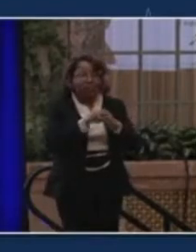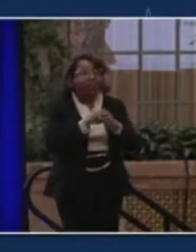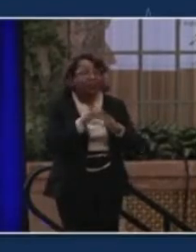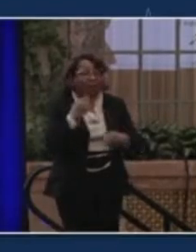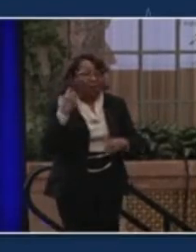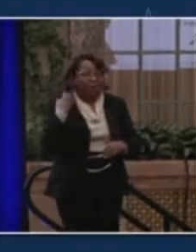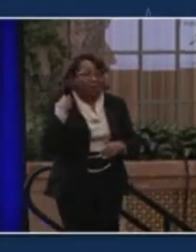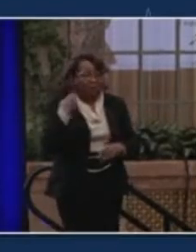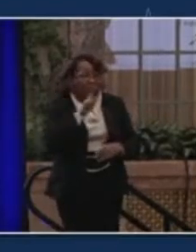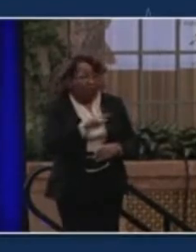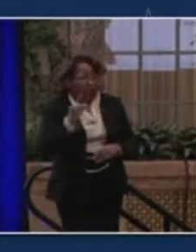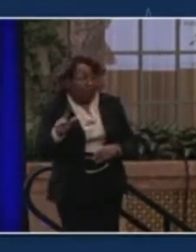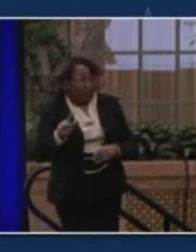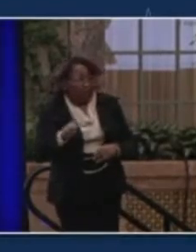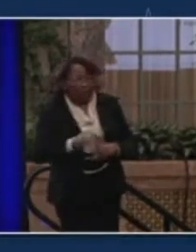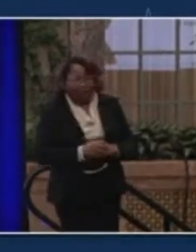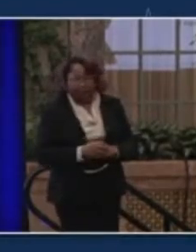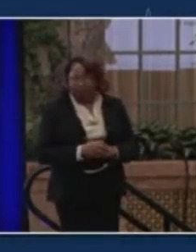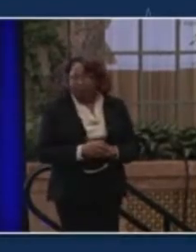Lightfoot.